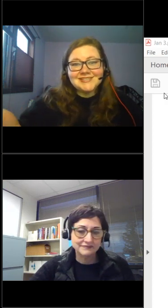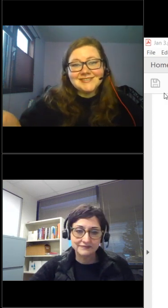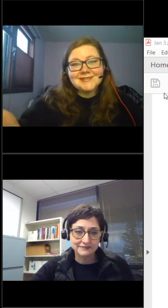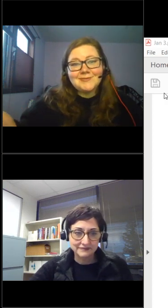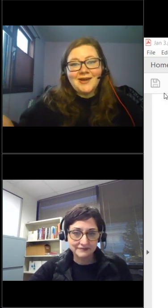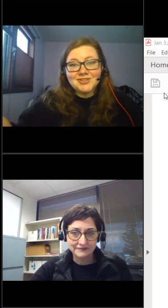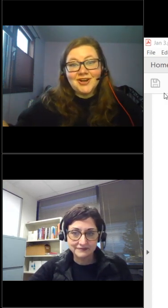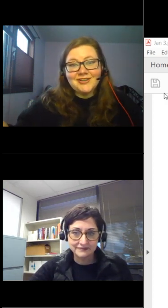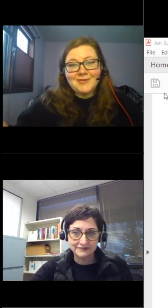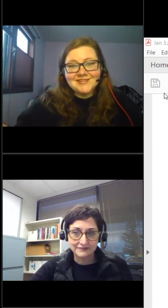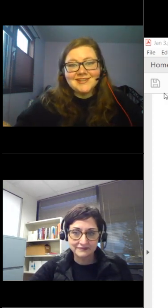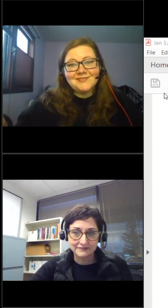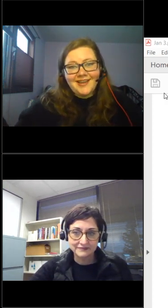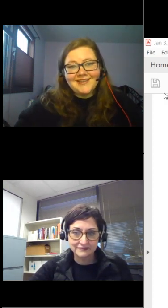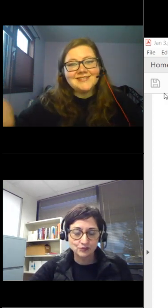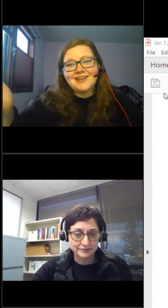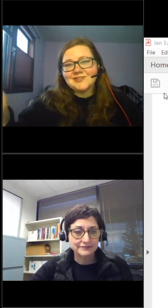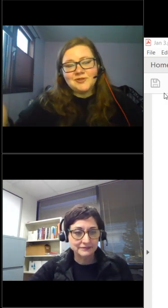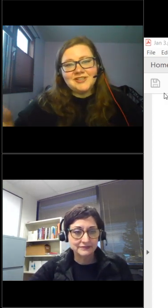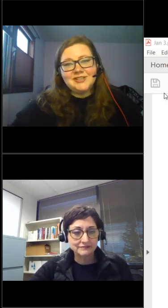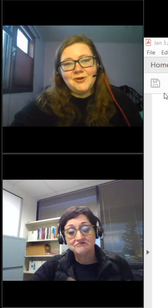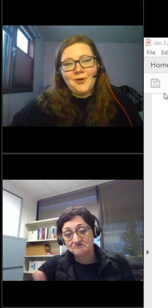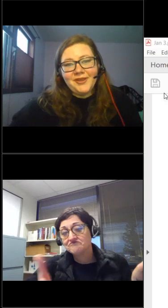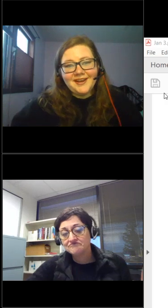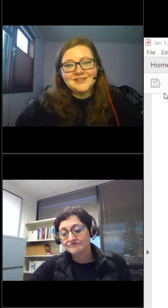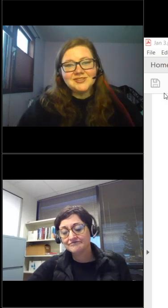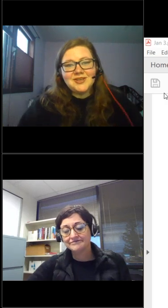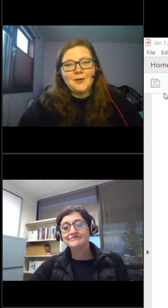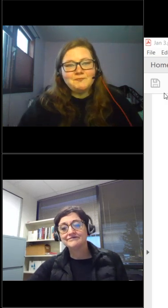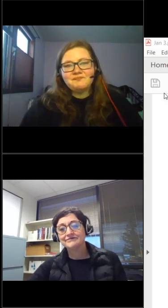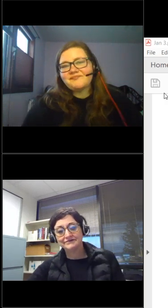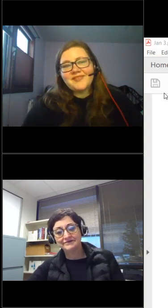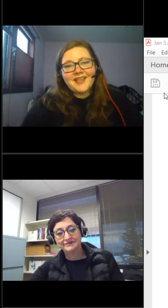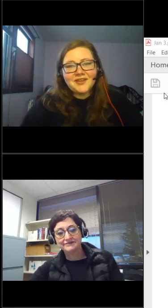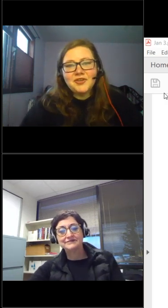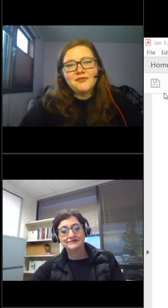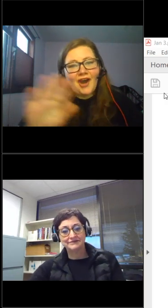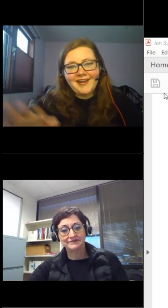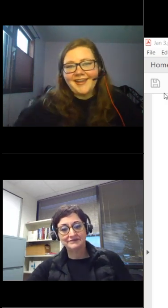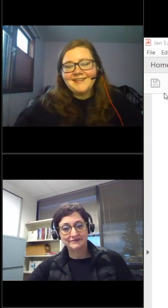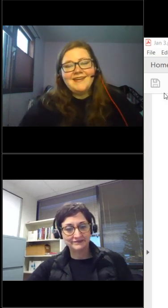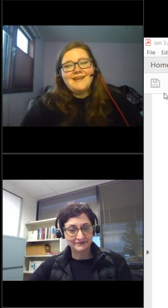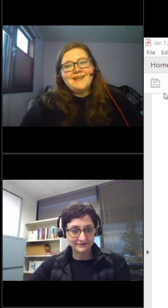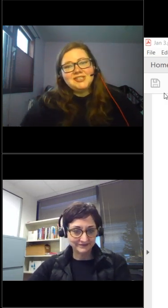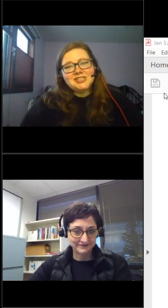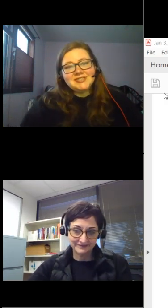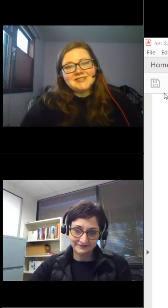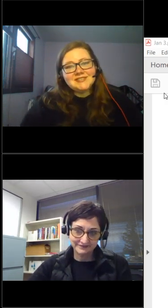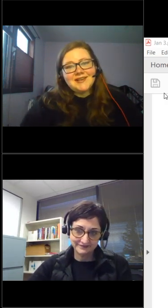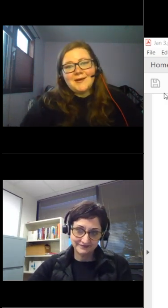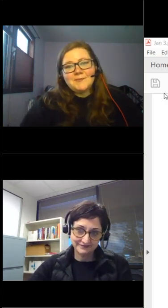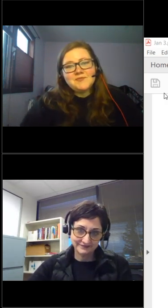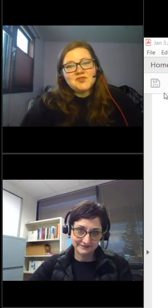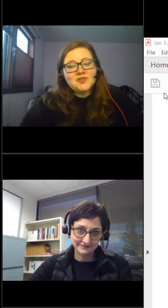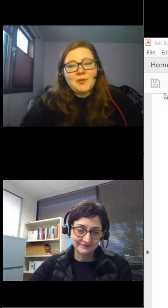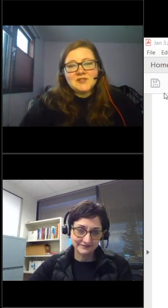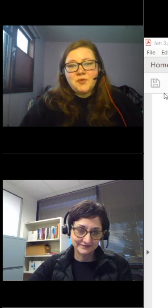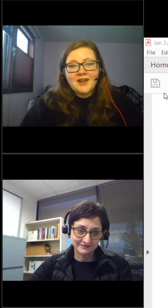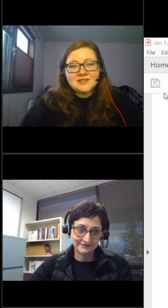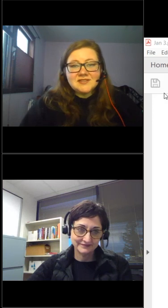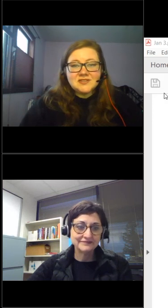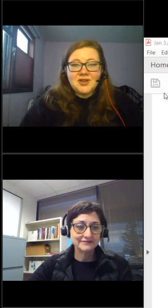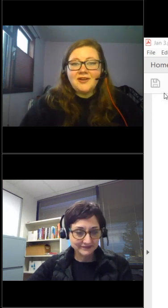attestations somehow documented, right? That's really the goal here. So you've got it. Just do your